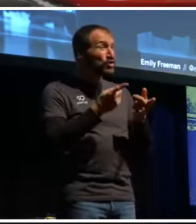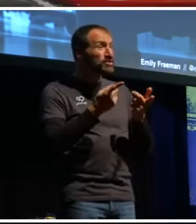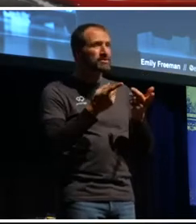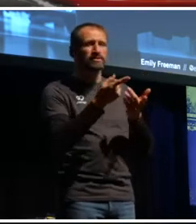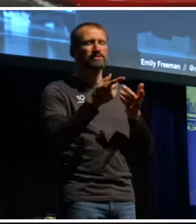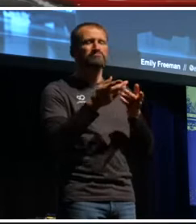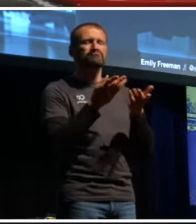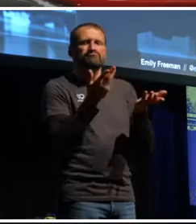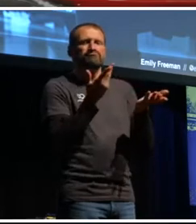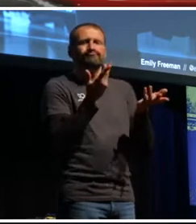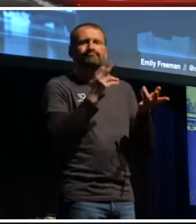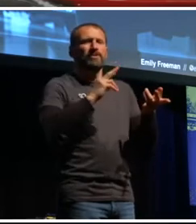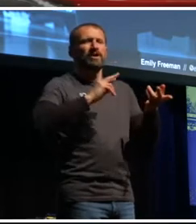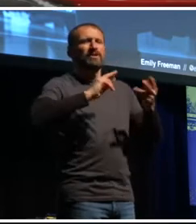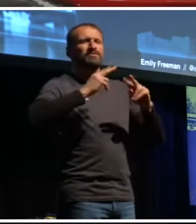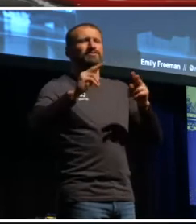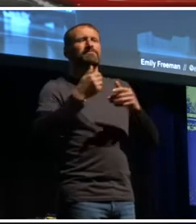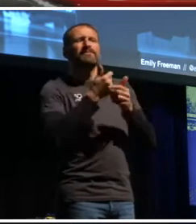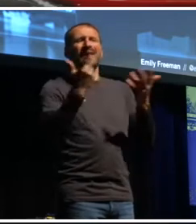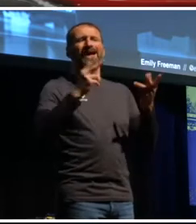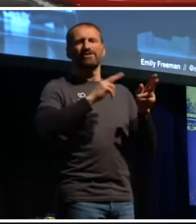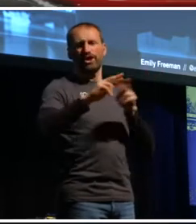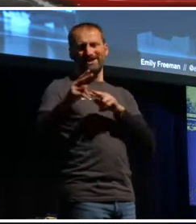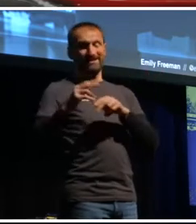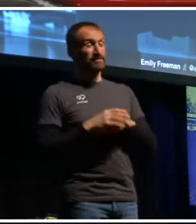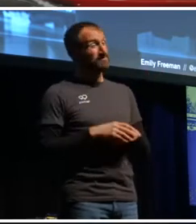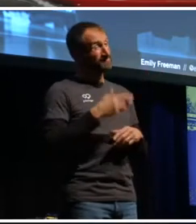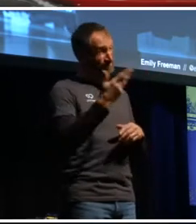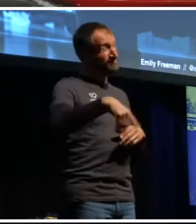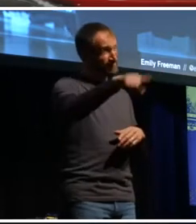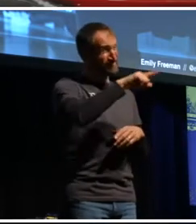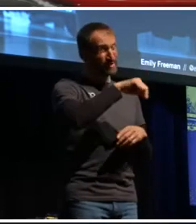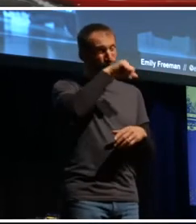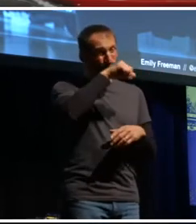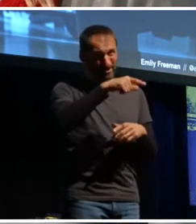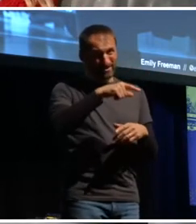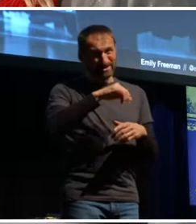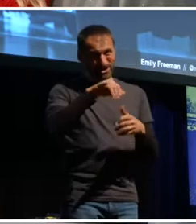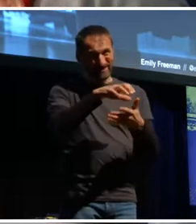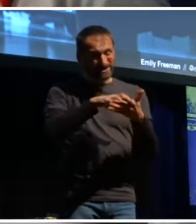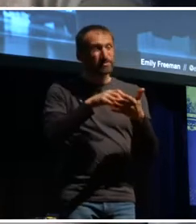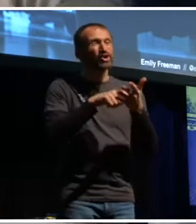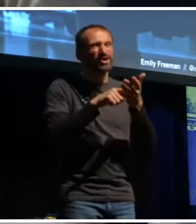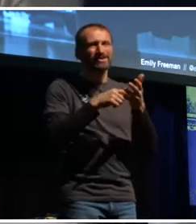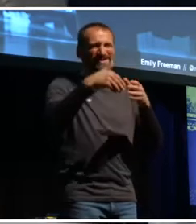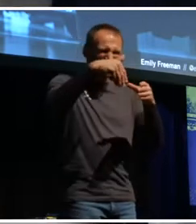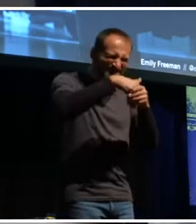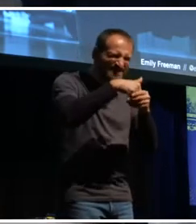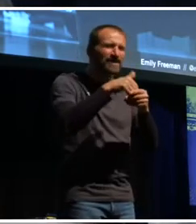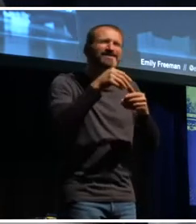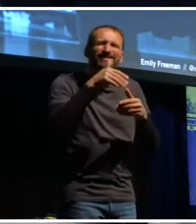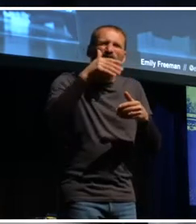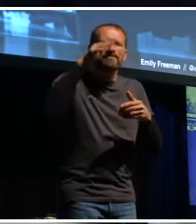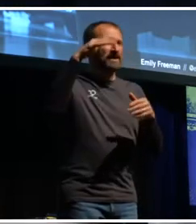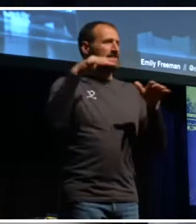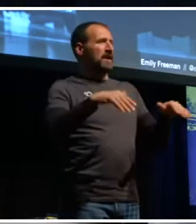the reasons I think we love coding in JavaScript is that it does a lot under the hood for us. It tries its best